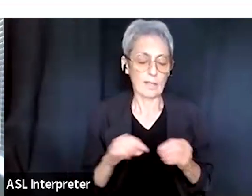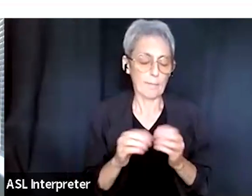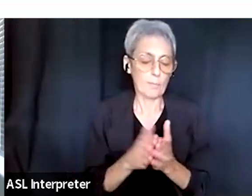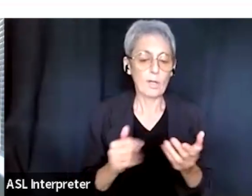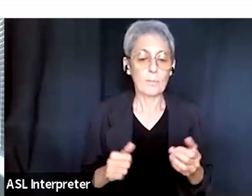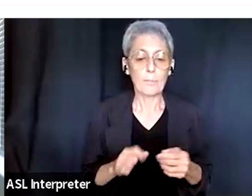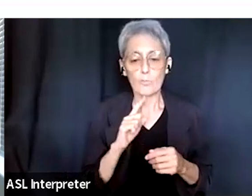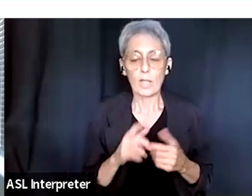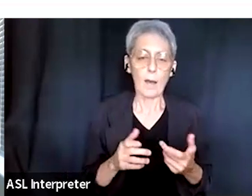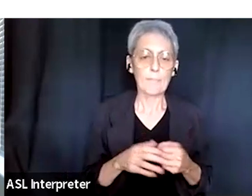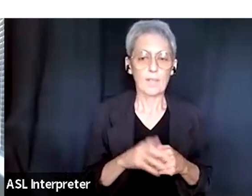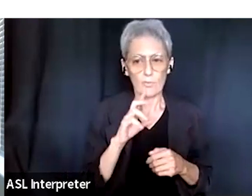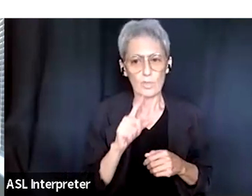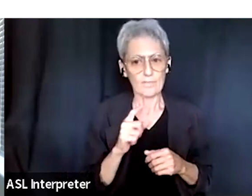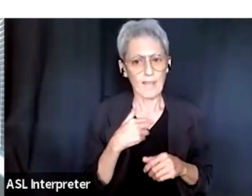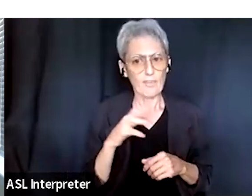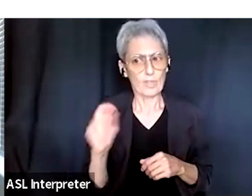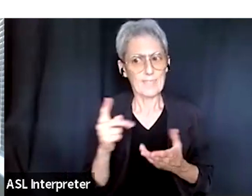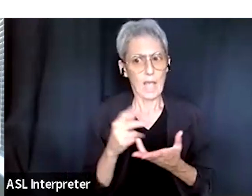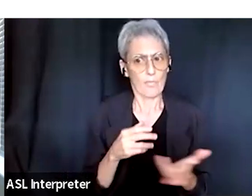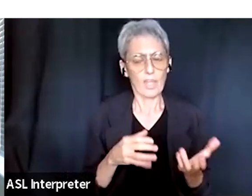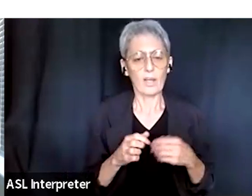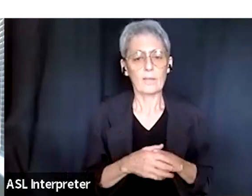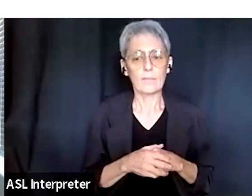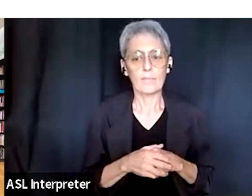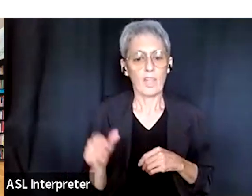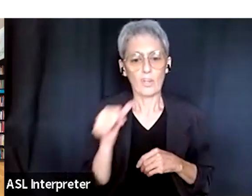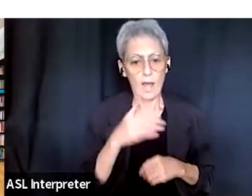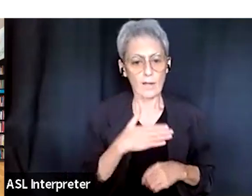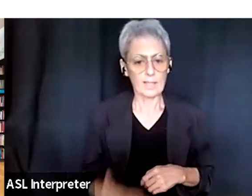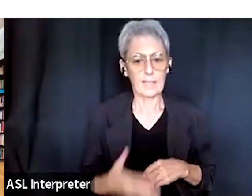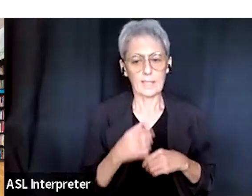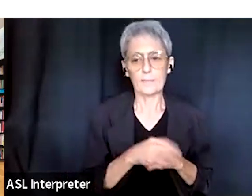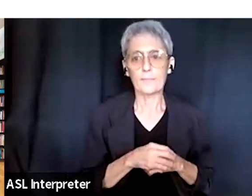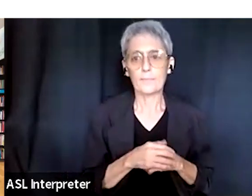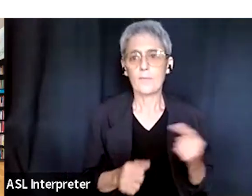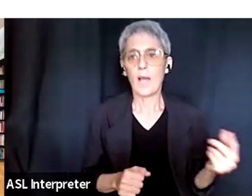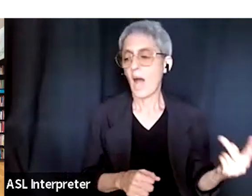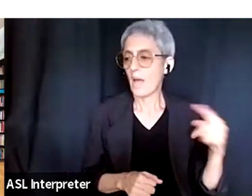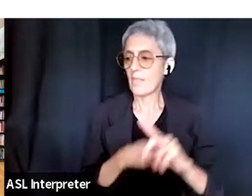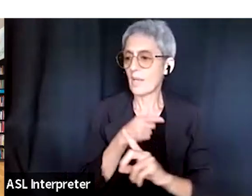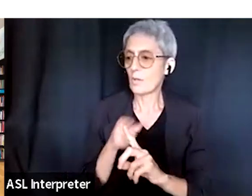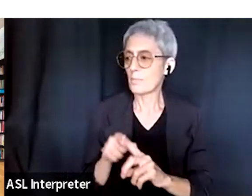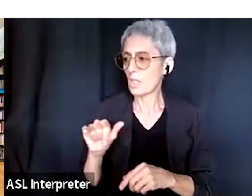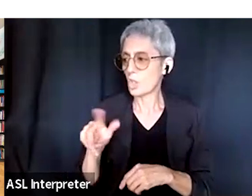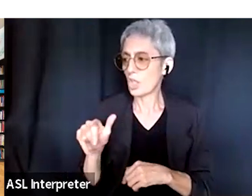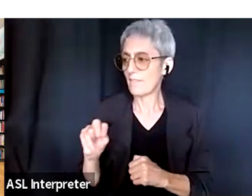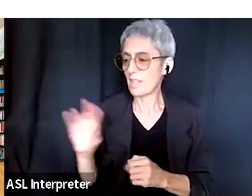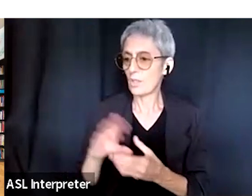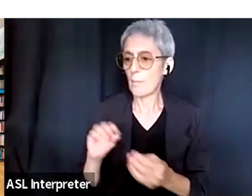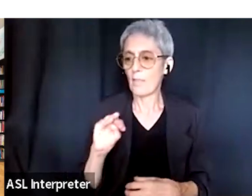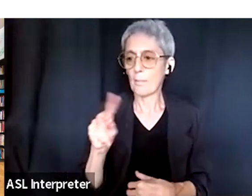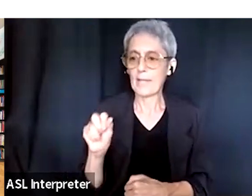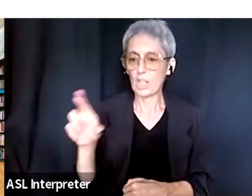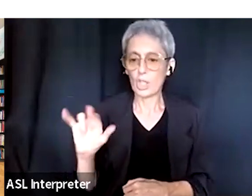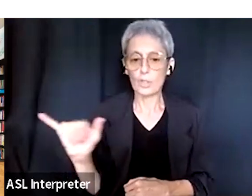risks out there. They're not conceded. I think it goes back to what you were saying before, Irvin, about the media as well. This whole notion of